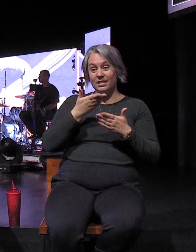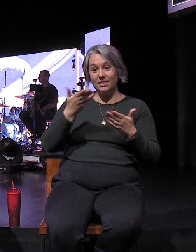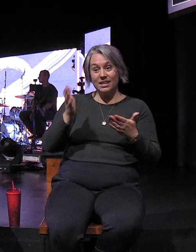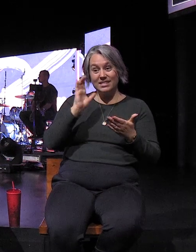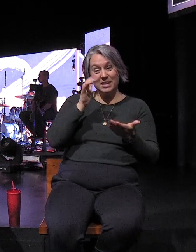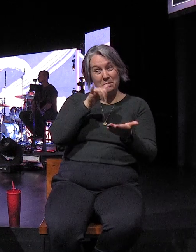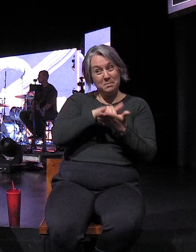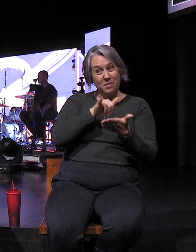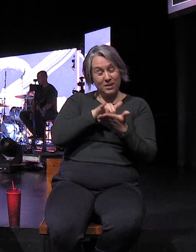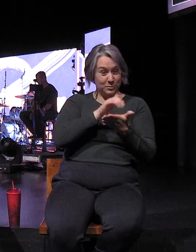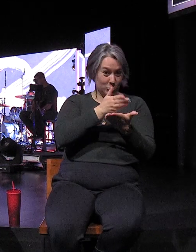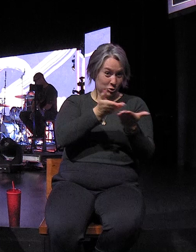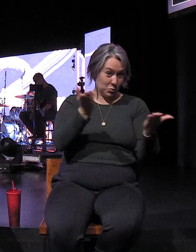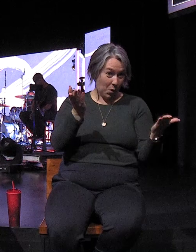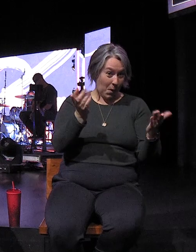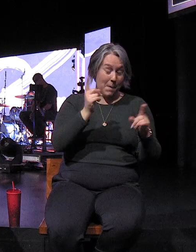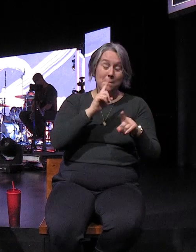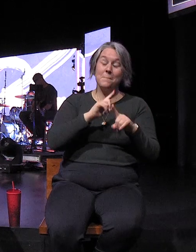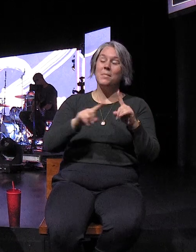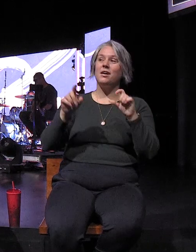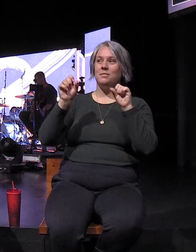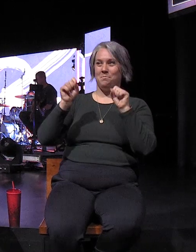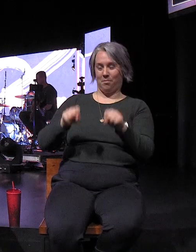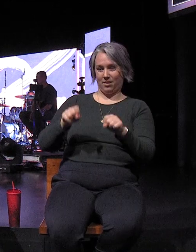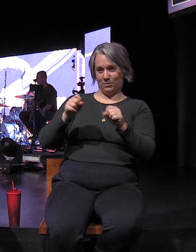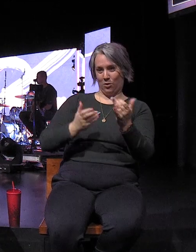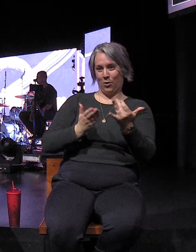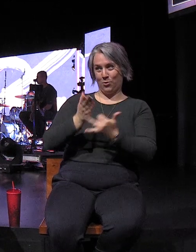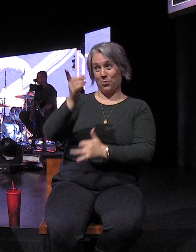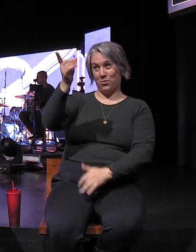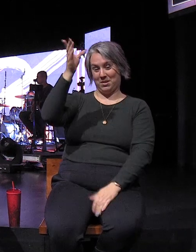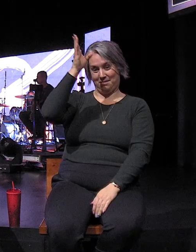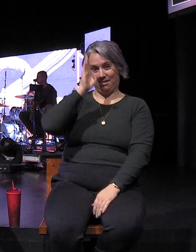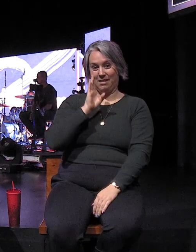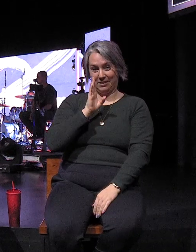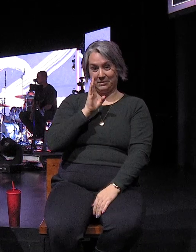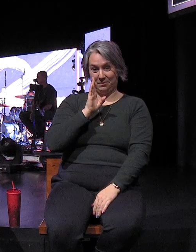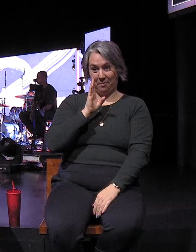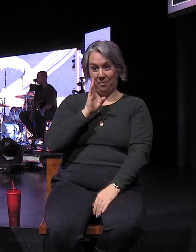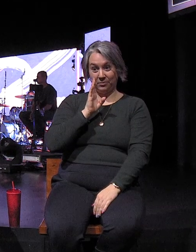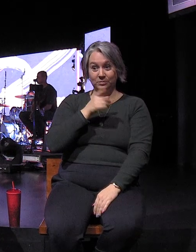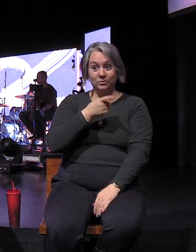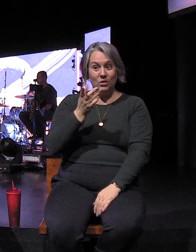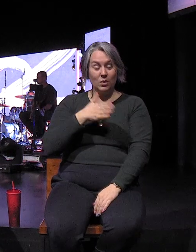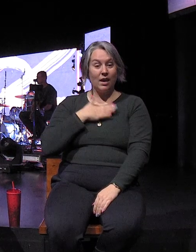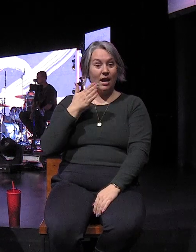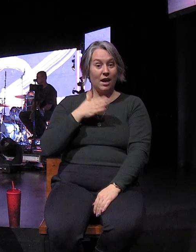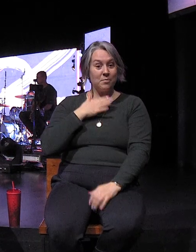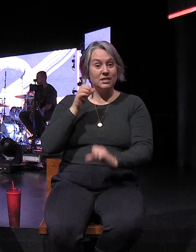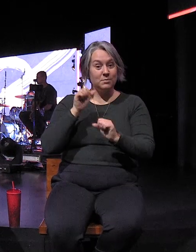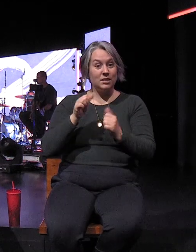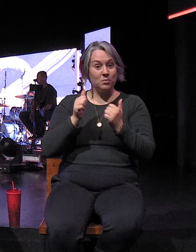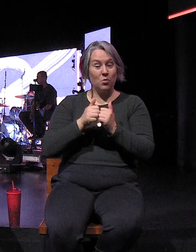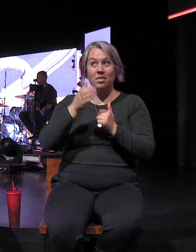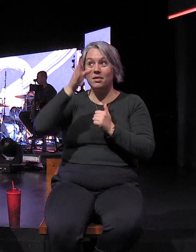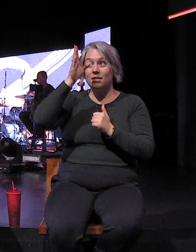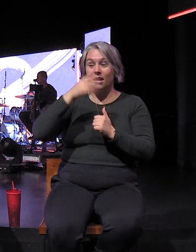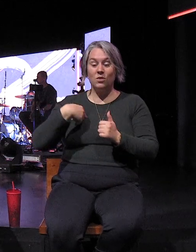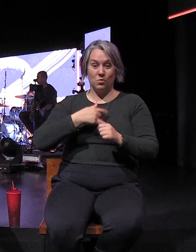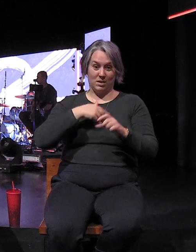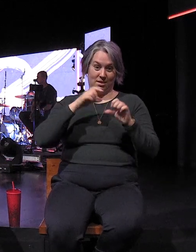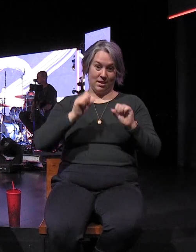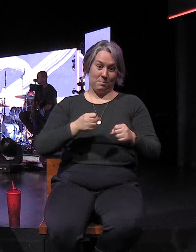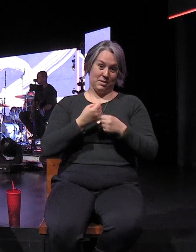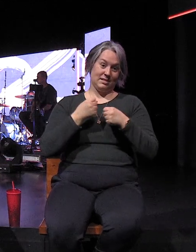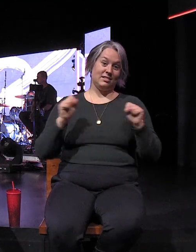for men are possible with God. Are you glad that it's possible with God for any of us to be saved? I am